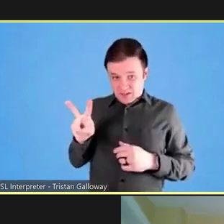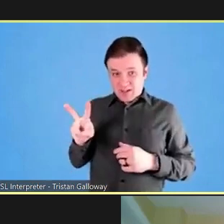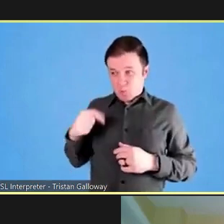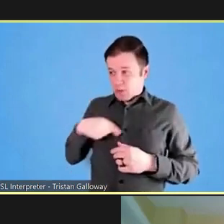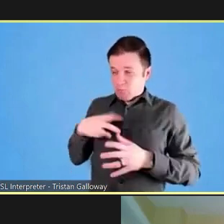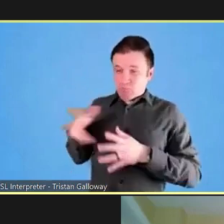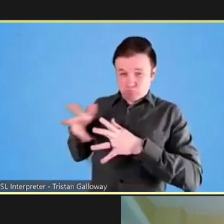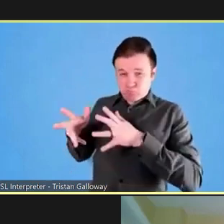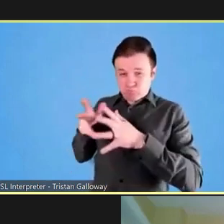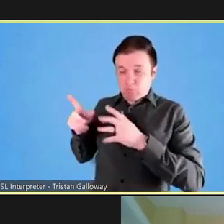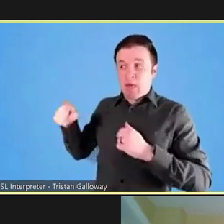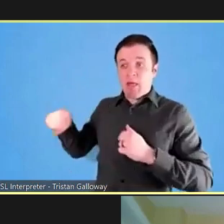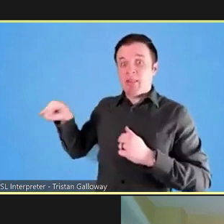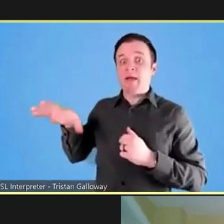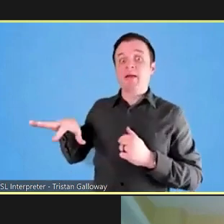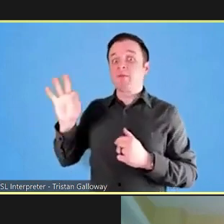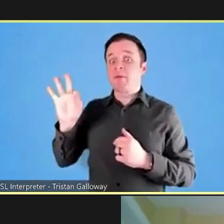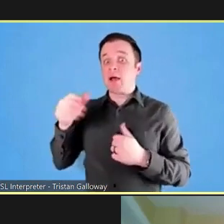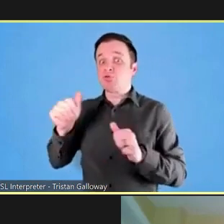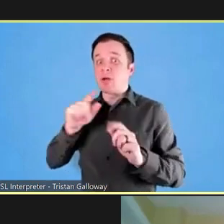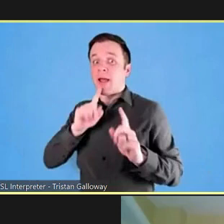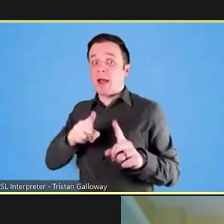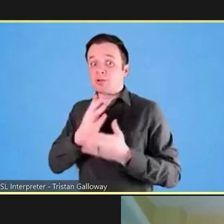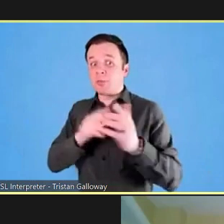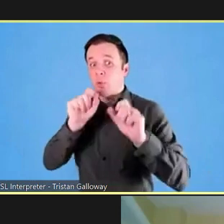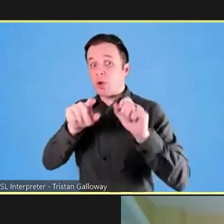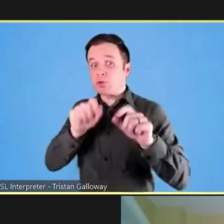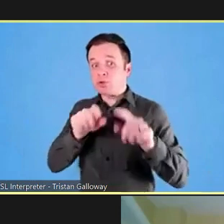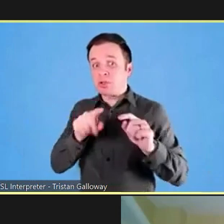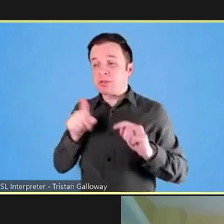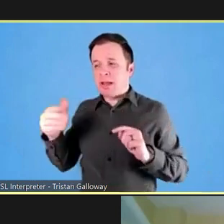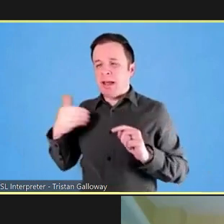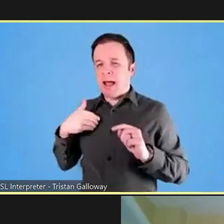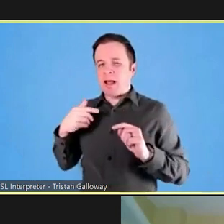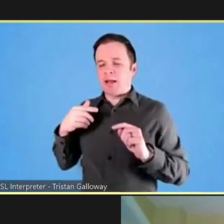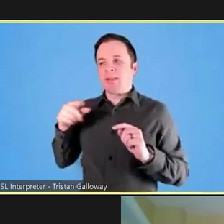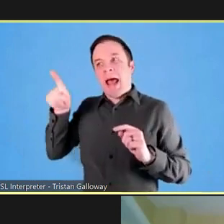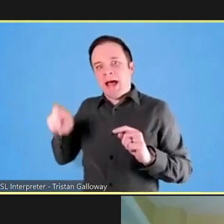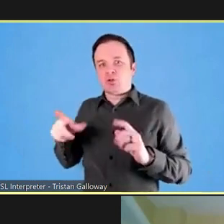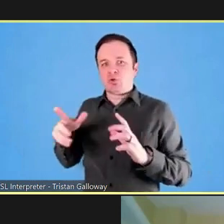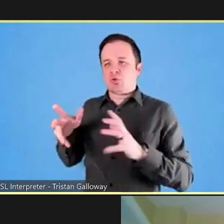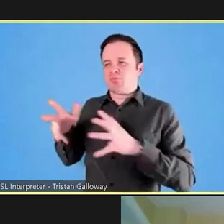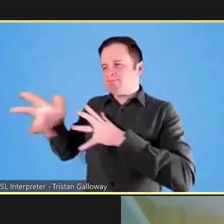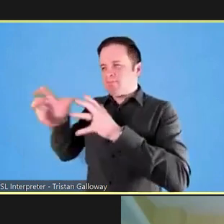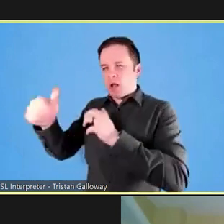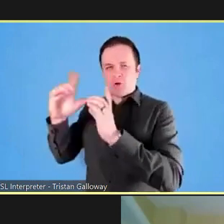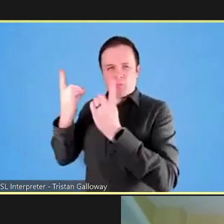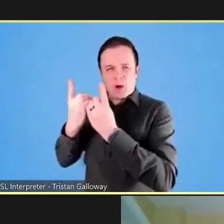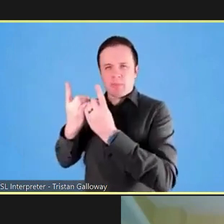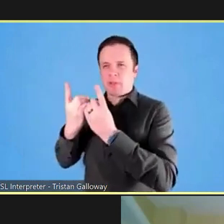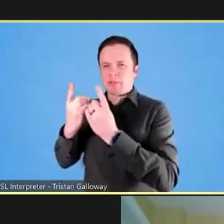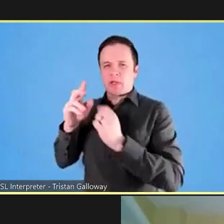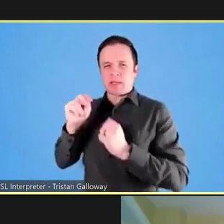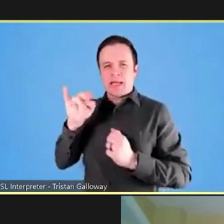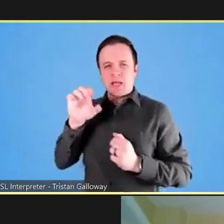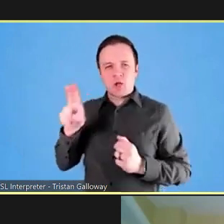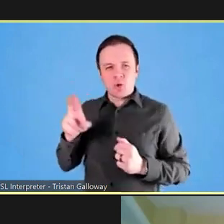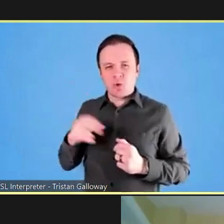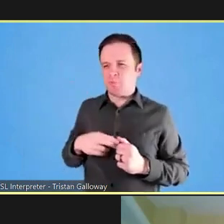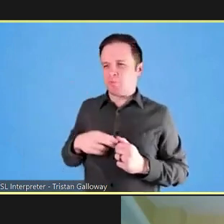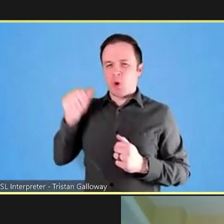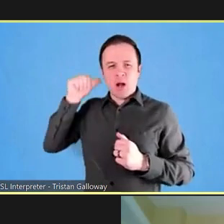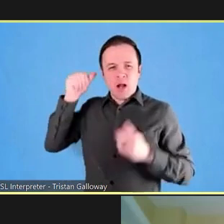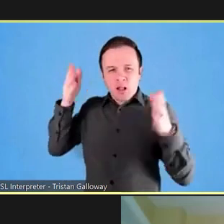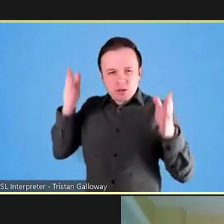they found in trying to answer these questions is they had to coordinate with other departments like the NICU or an audiologist